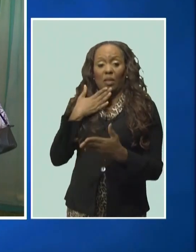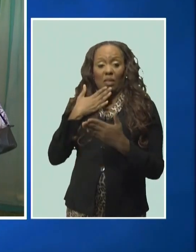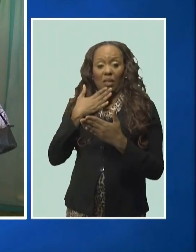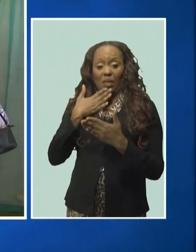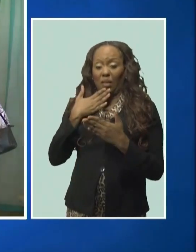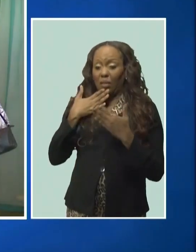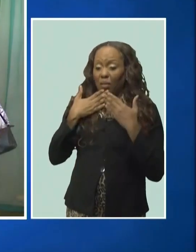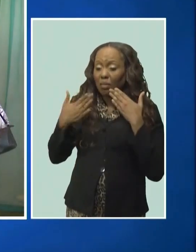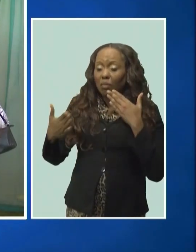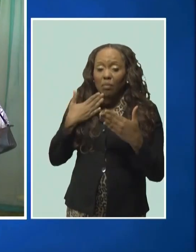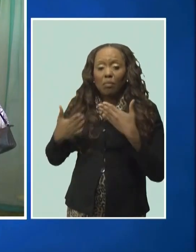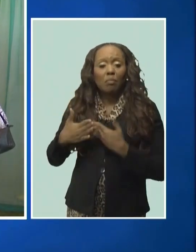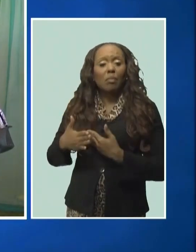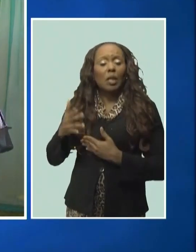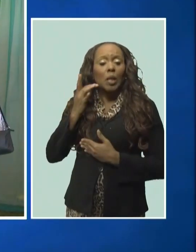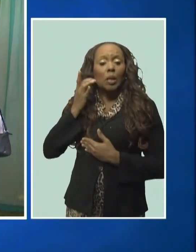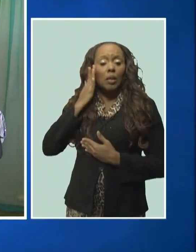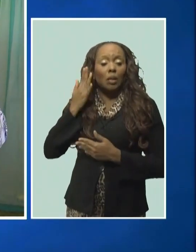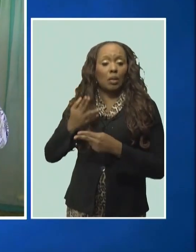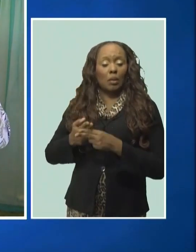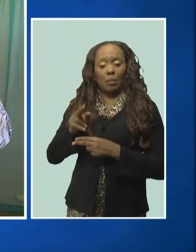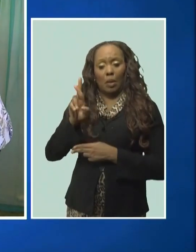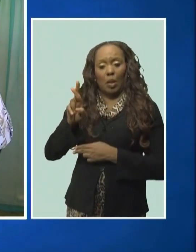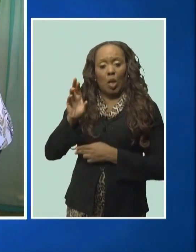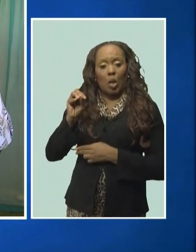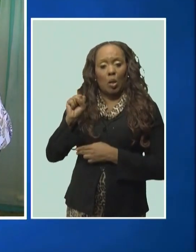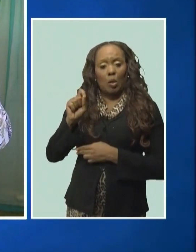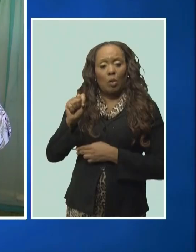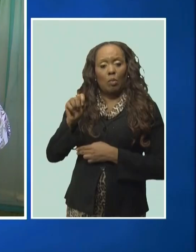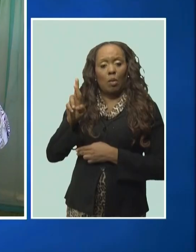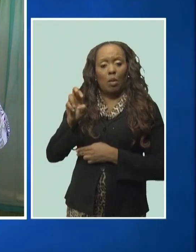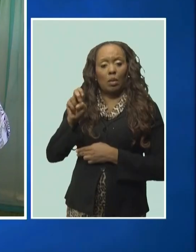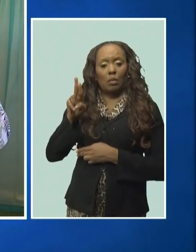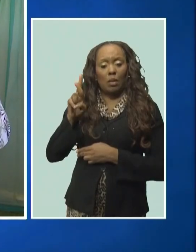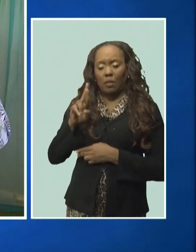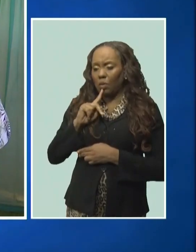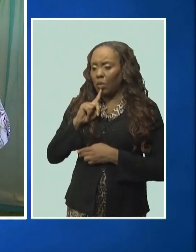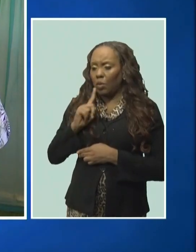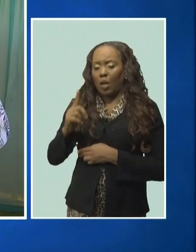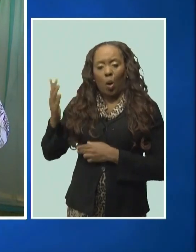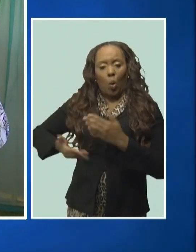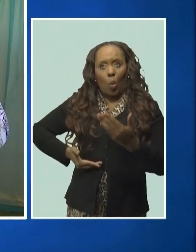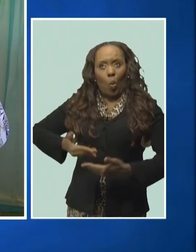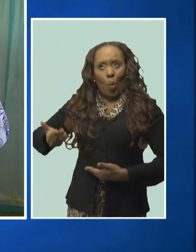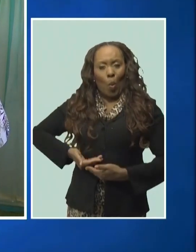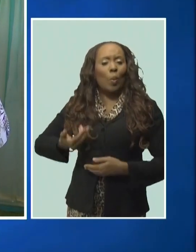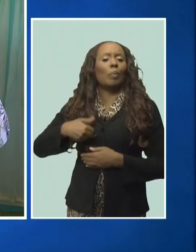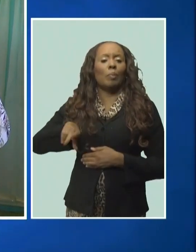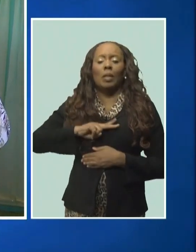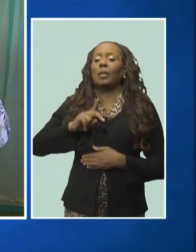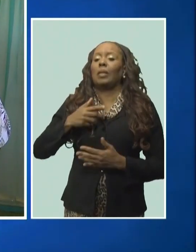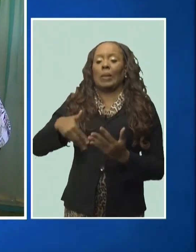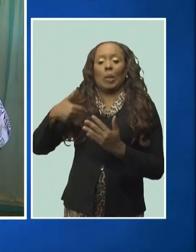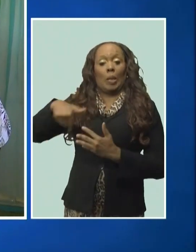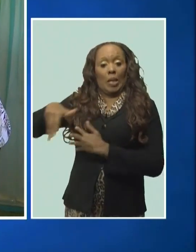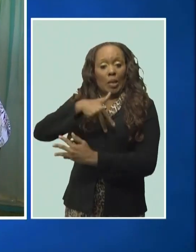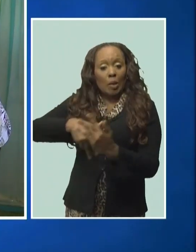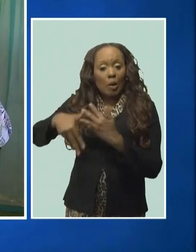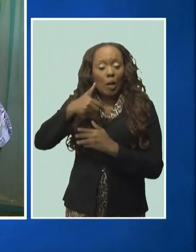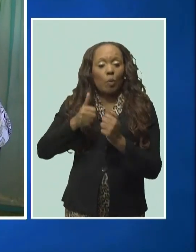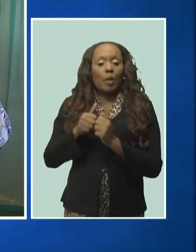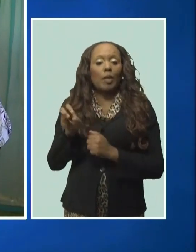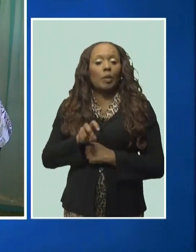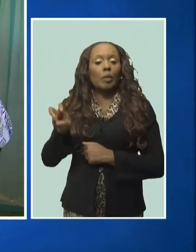reaching out to YES to embrace our clients to come into our space where they could interact with the tourists and to actually make some